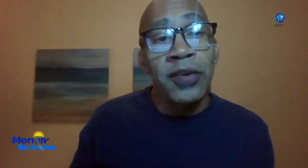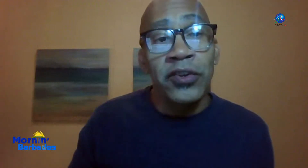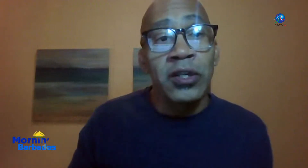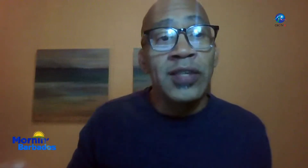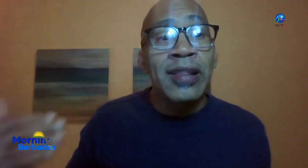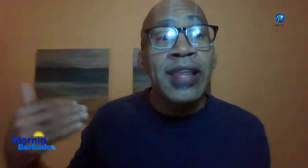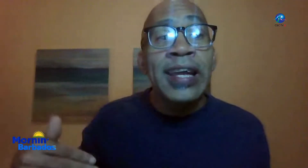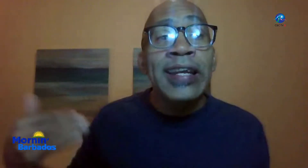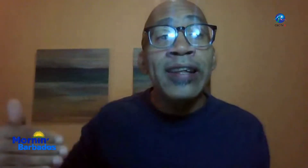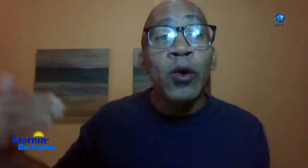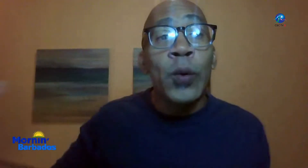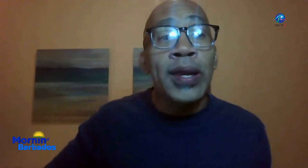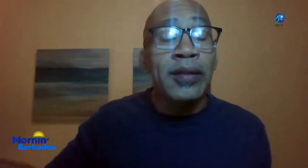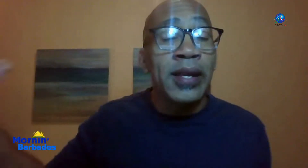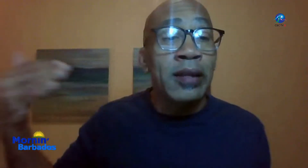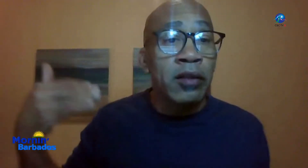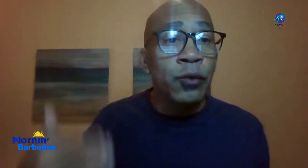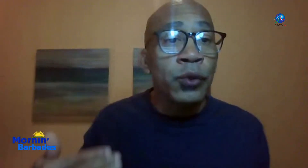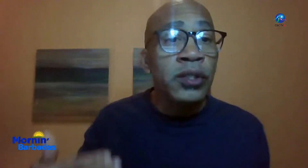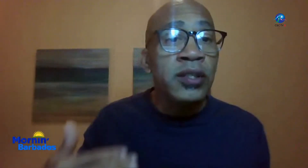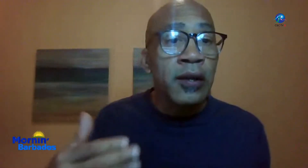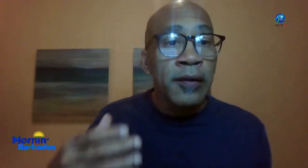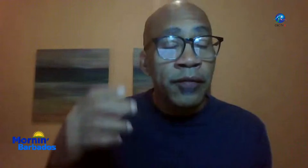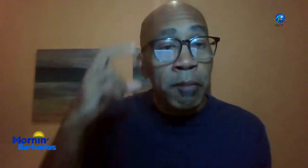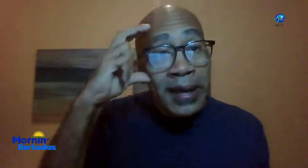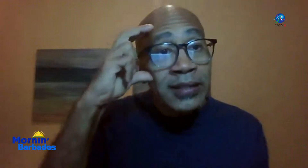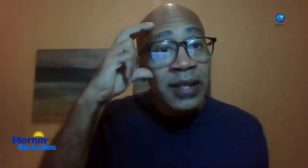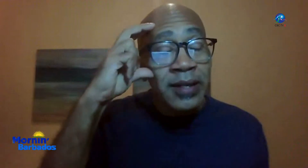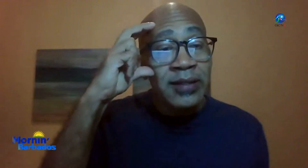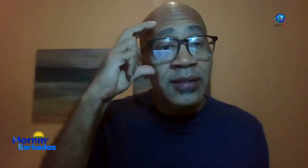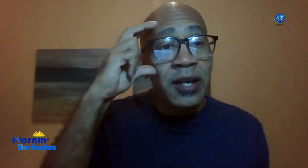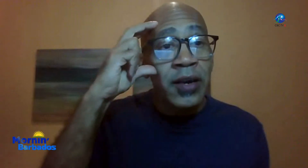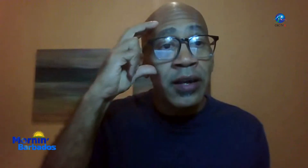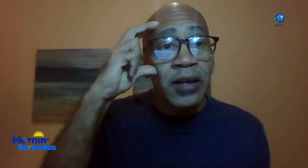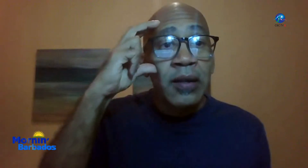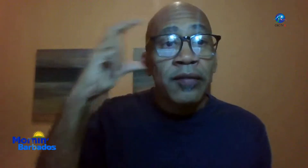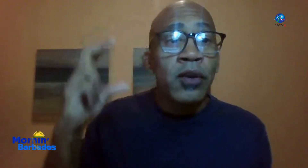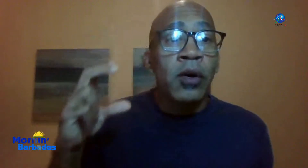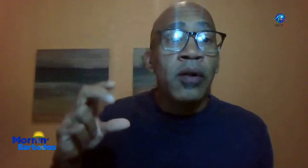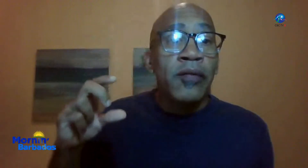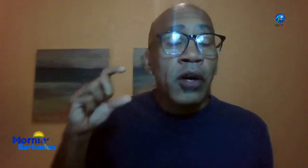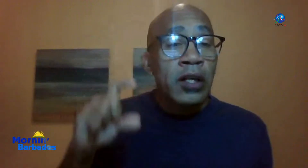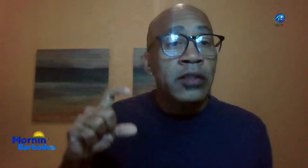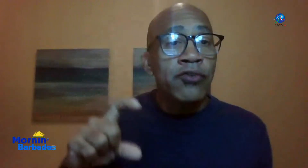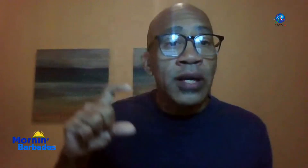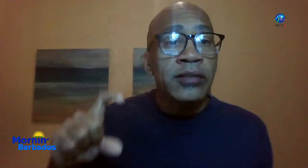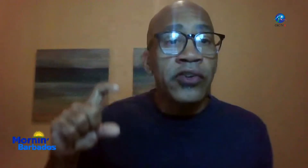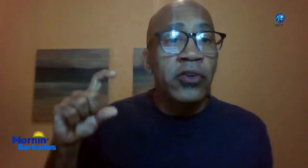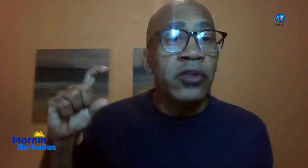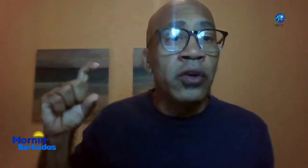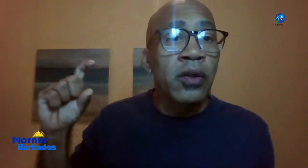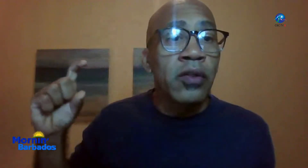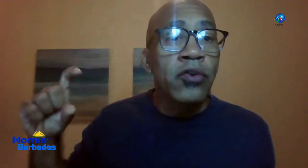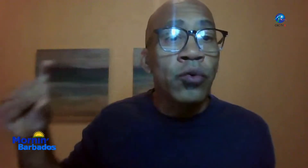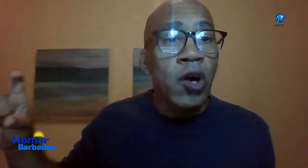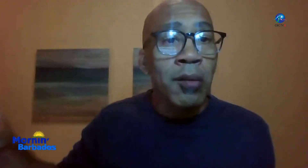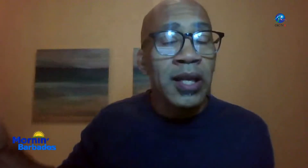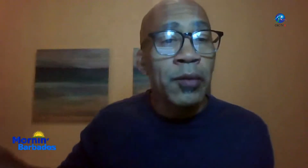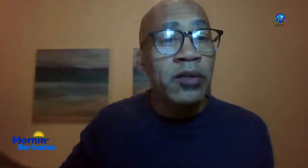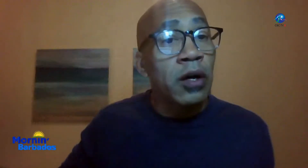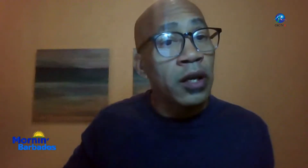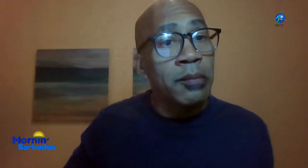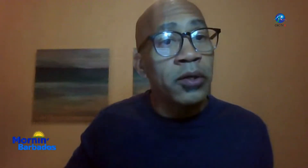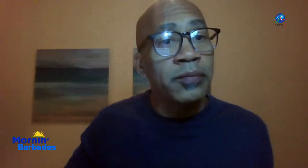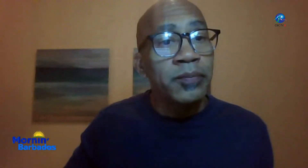of their HR professionals that they lead the way and they get the tools, the mindset necessary to cause this transition to the